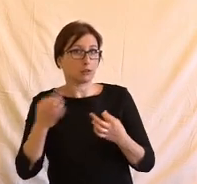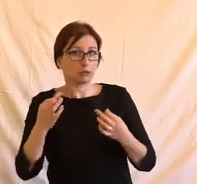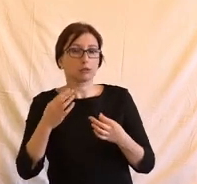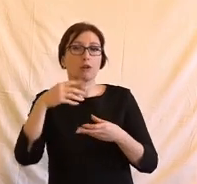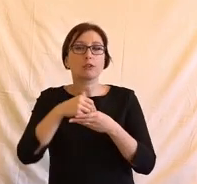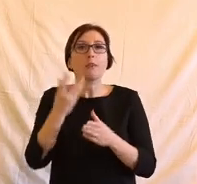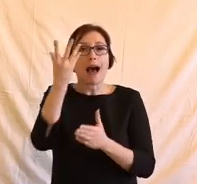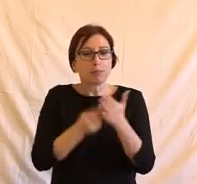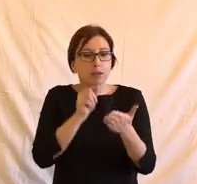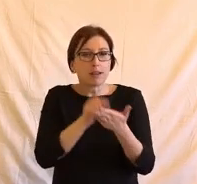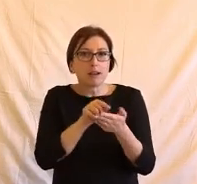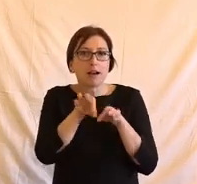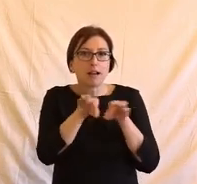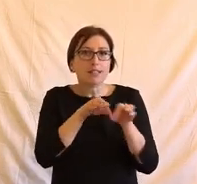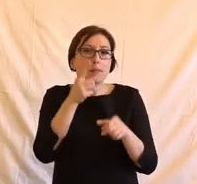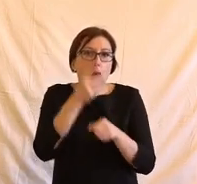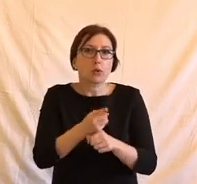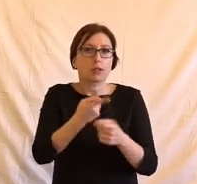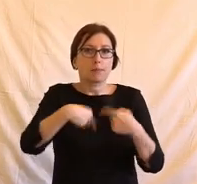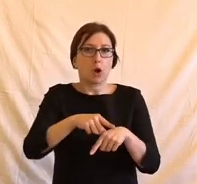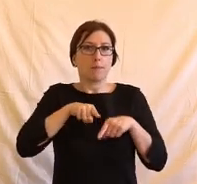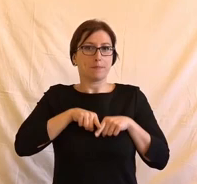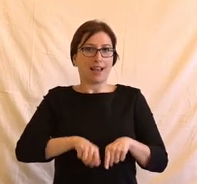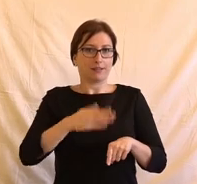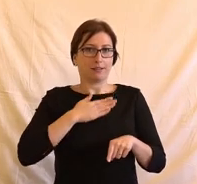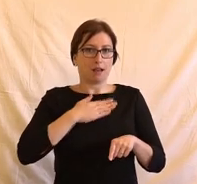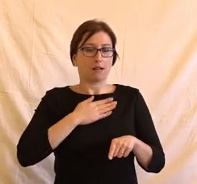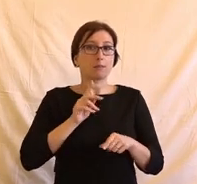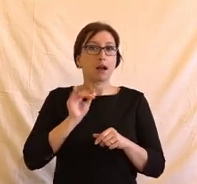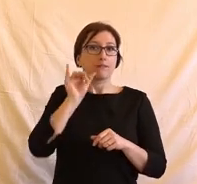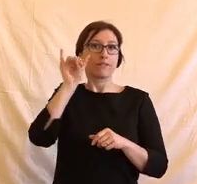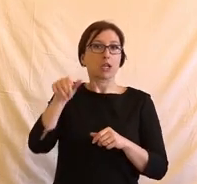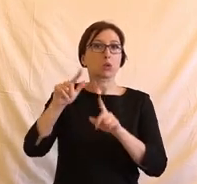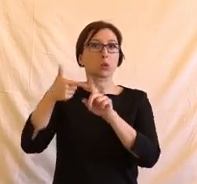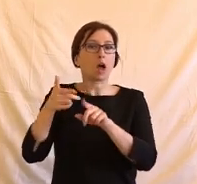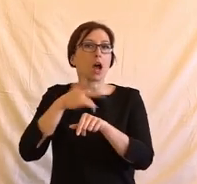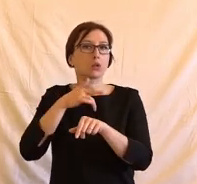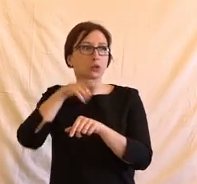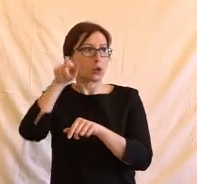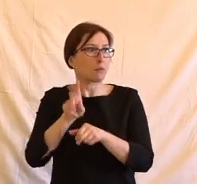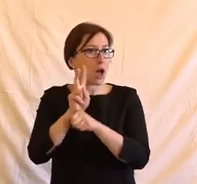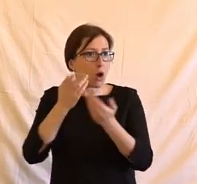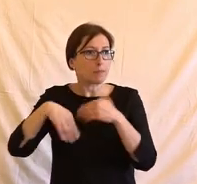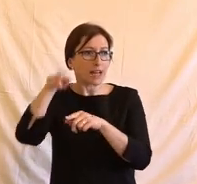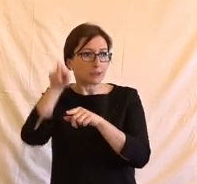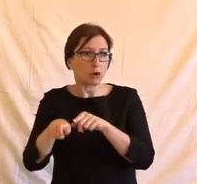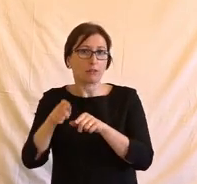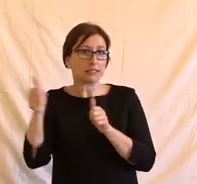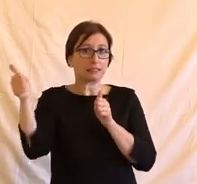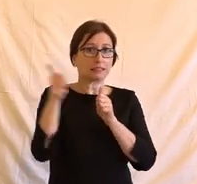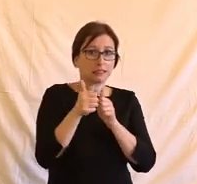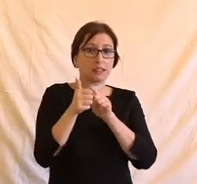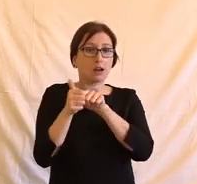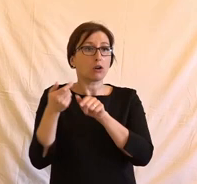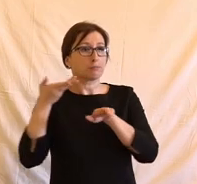těch aplikacích, se dává pouze majiteli. To znamená, opatrovníci nejsou,